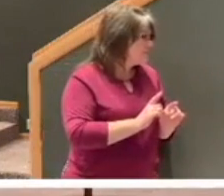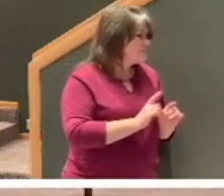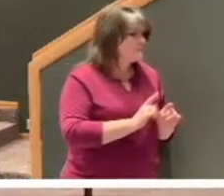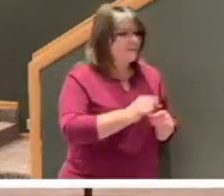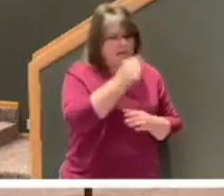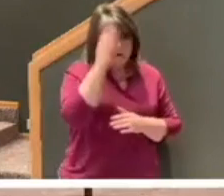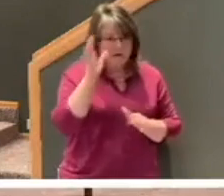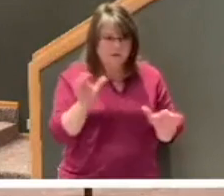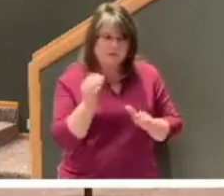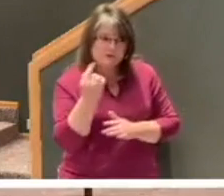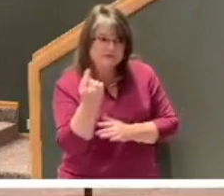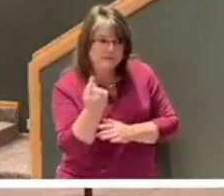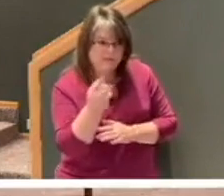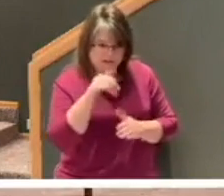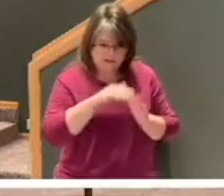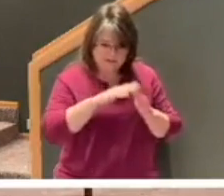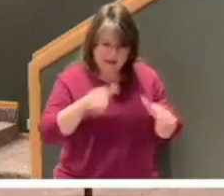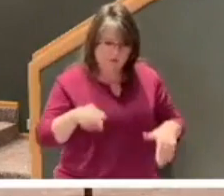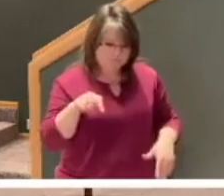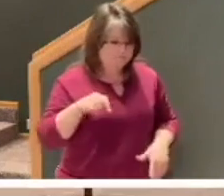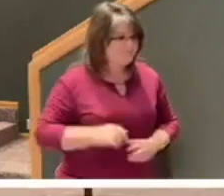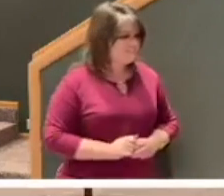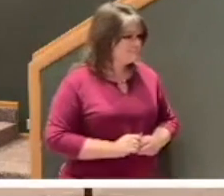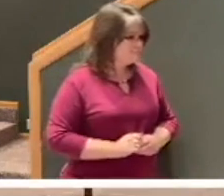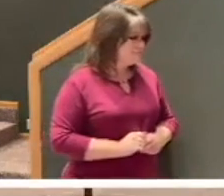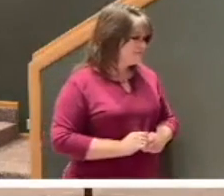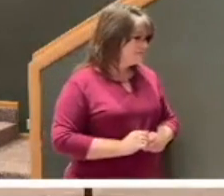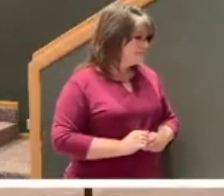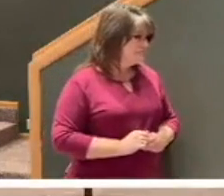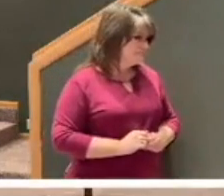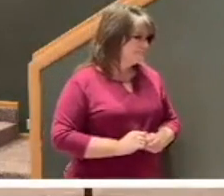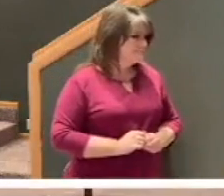God's going to do something in this house.